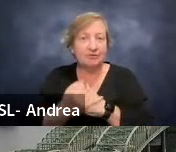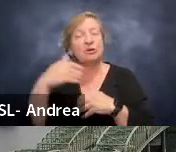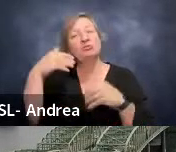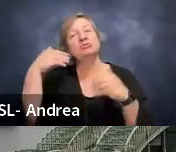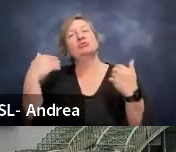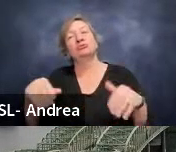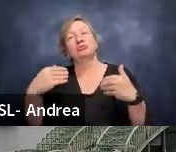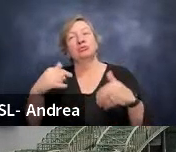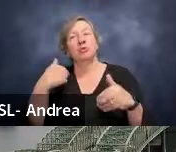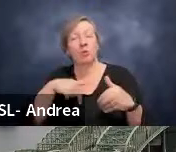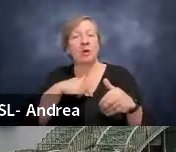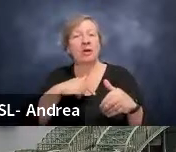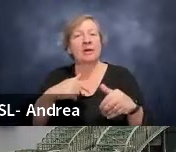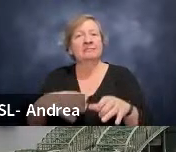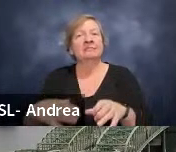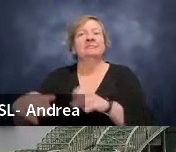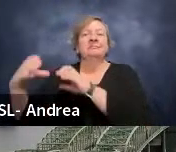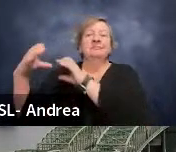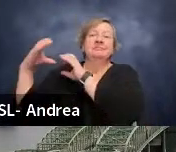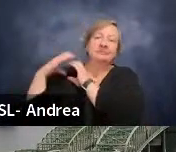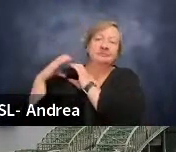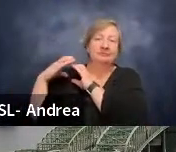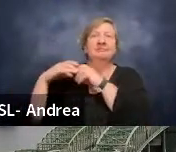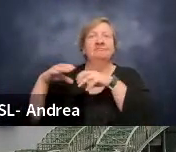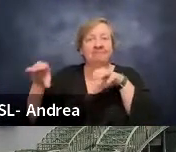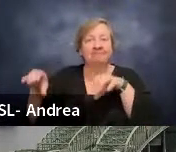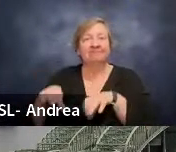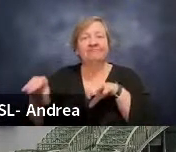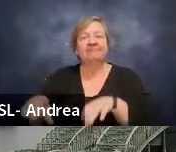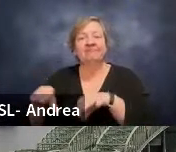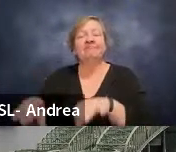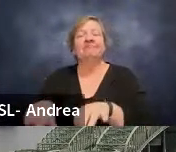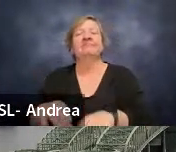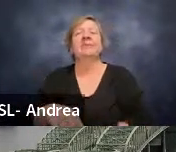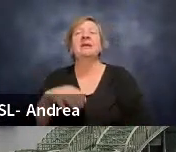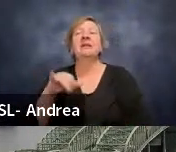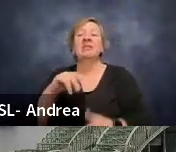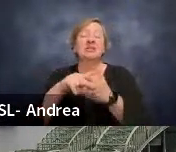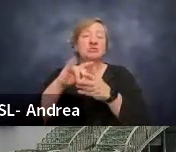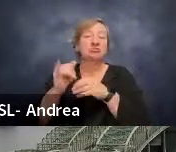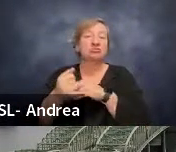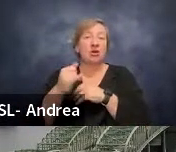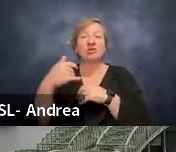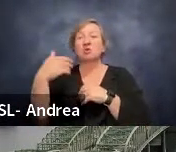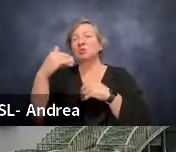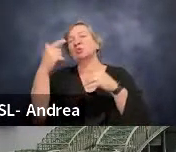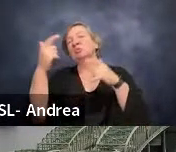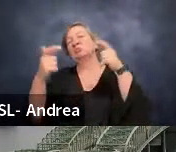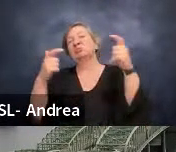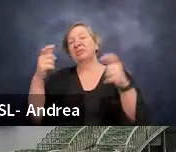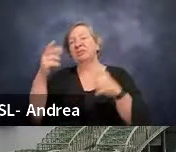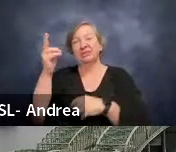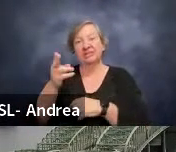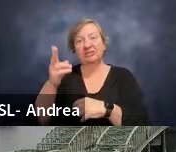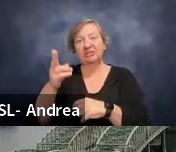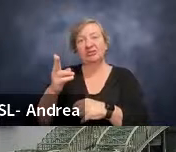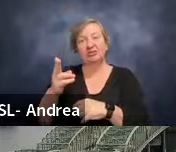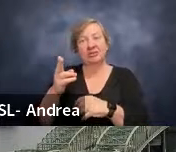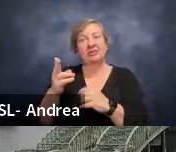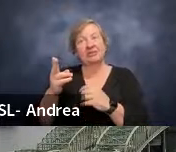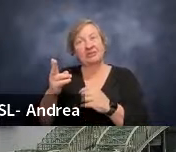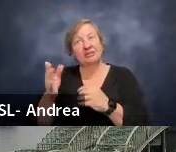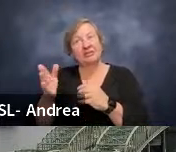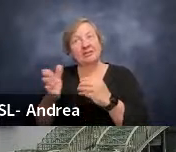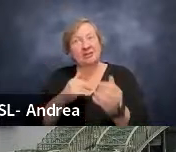are undertaking. And this project has a history that goes back almost a quarter of a